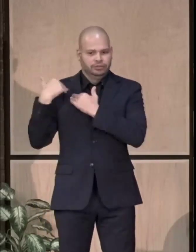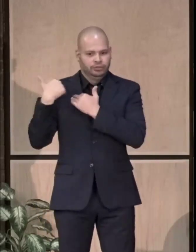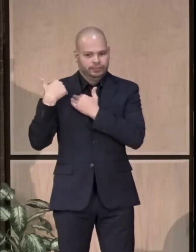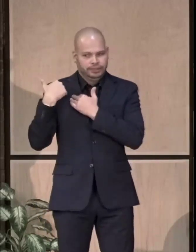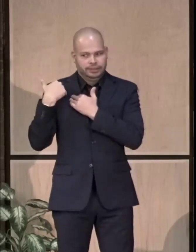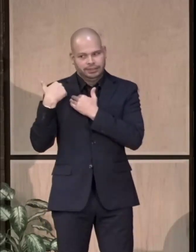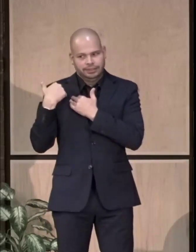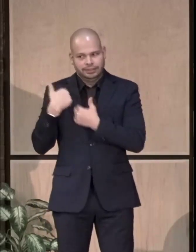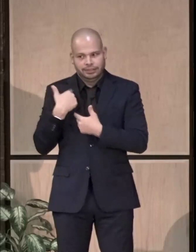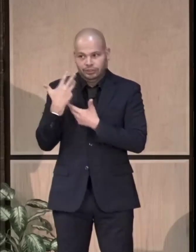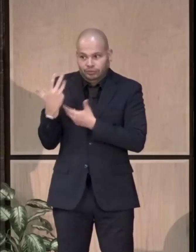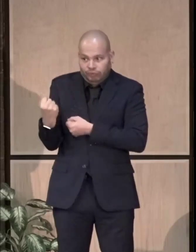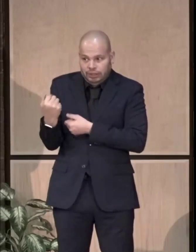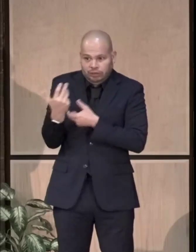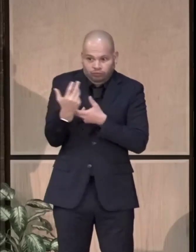handle it.